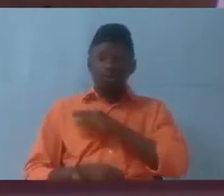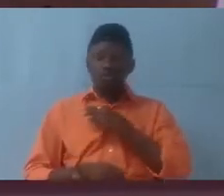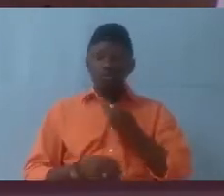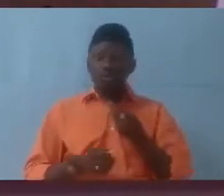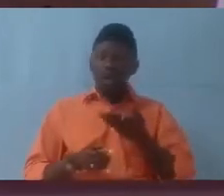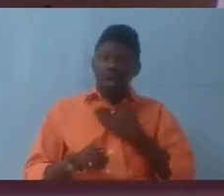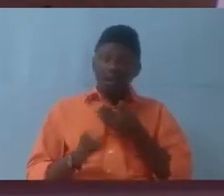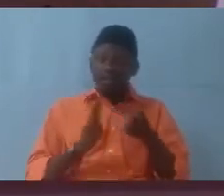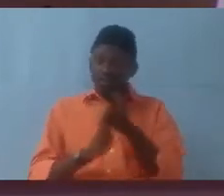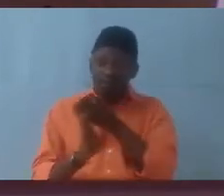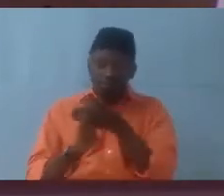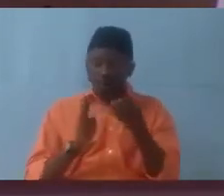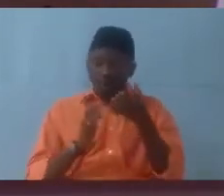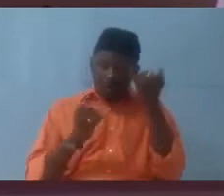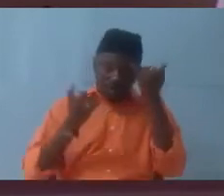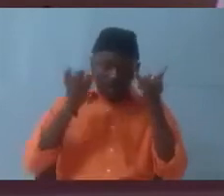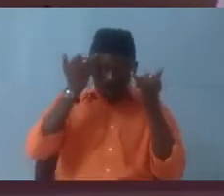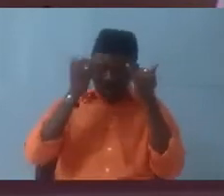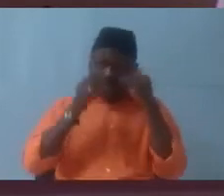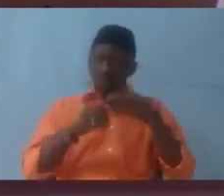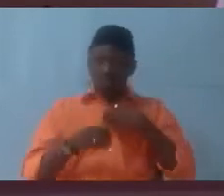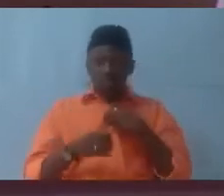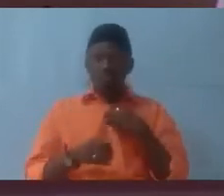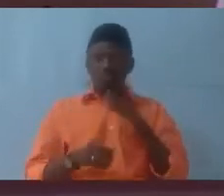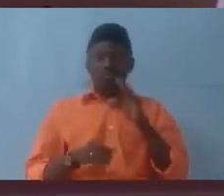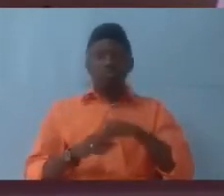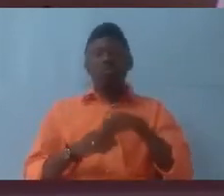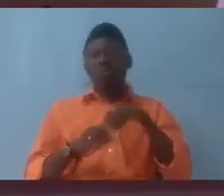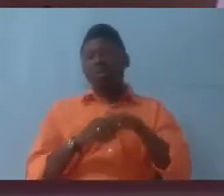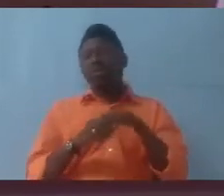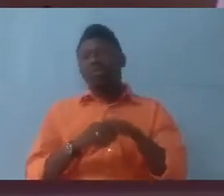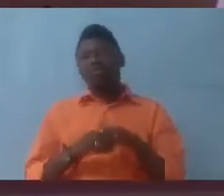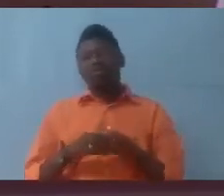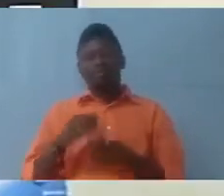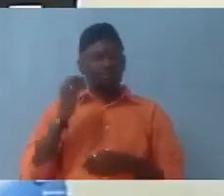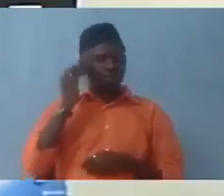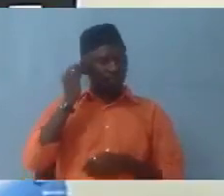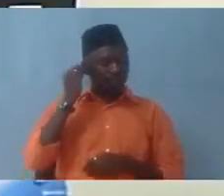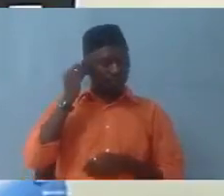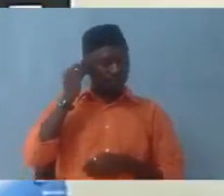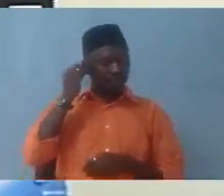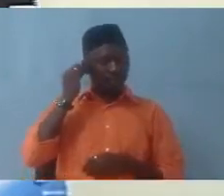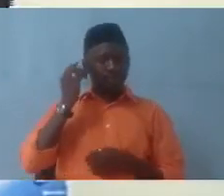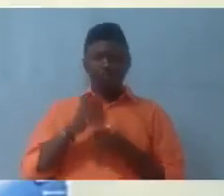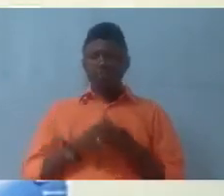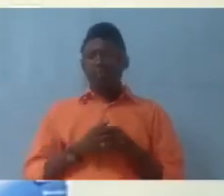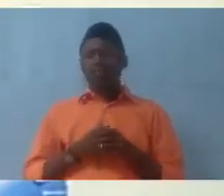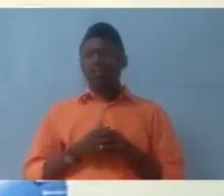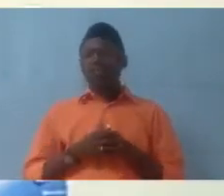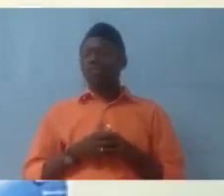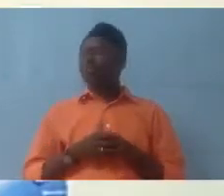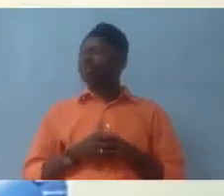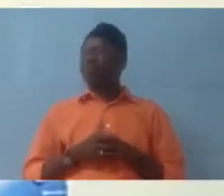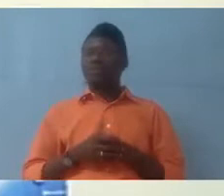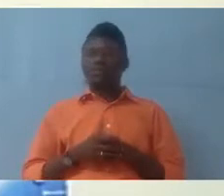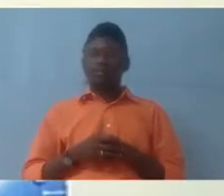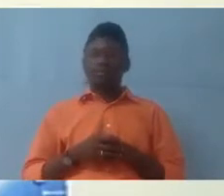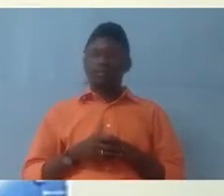should make ake pour dogal seni gemen ci bepp dogal bo xamne ñom mo lañ wara def. I would say it was